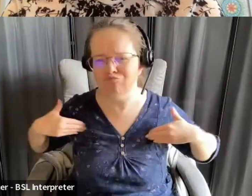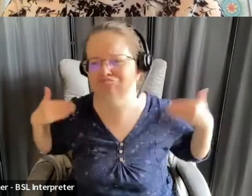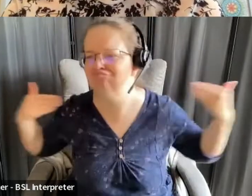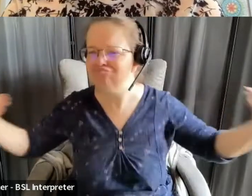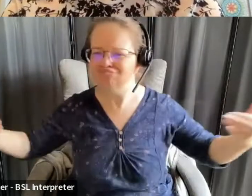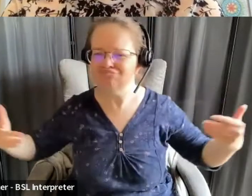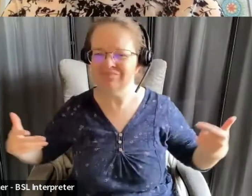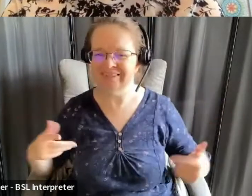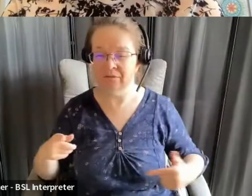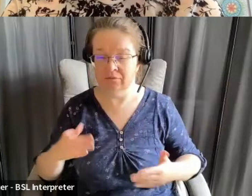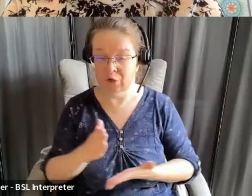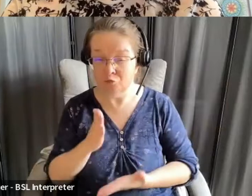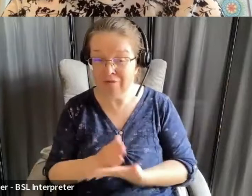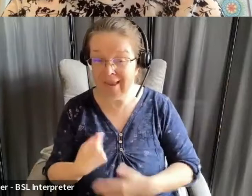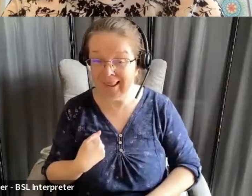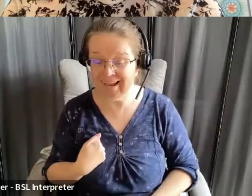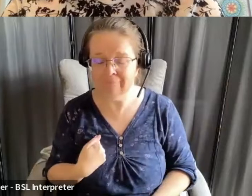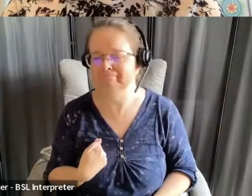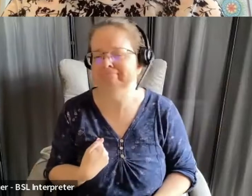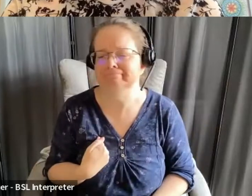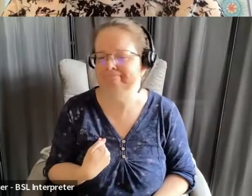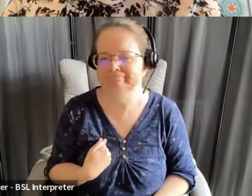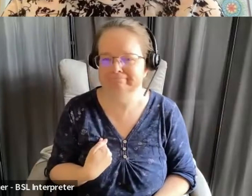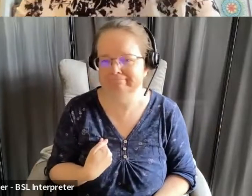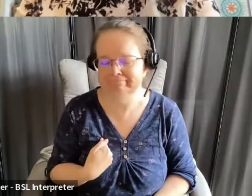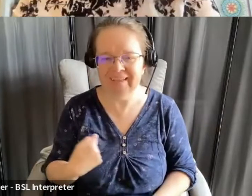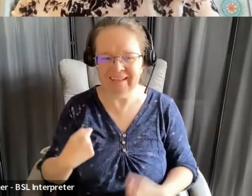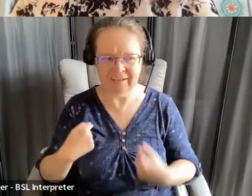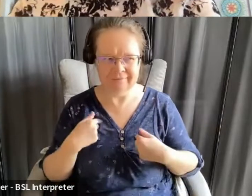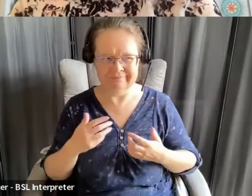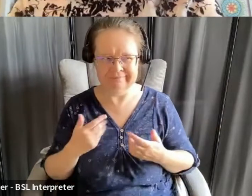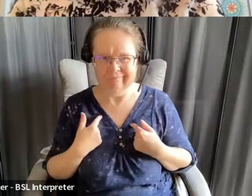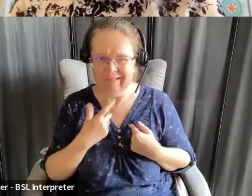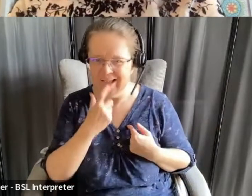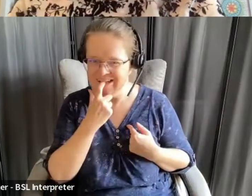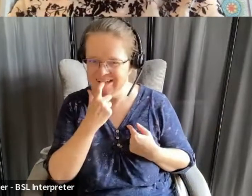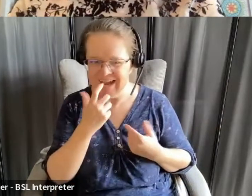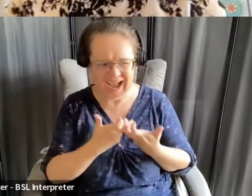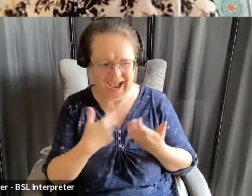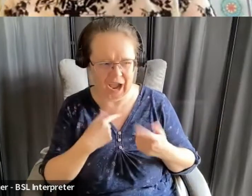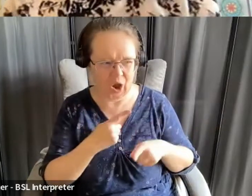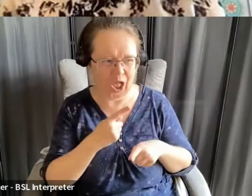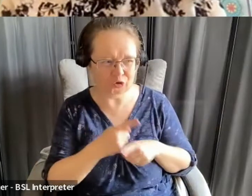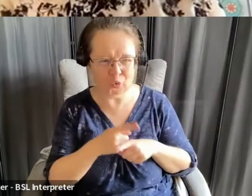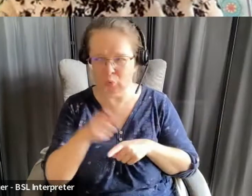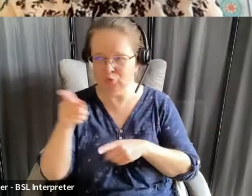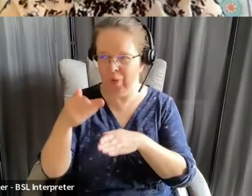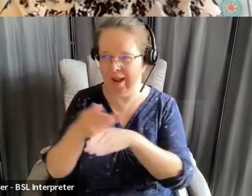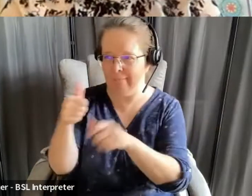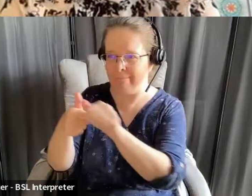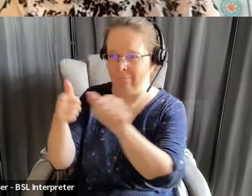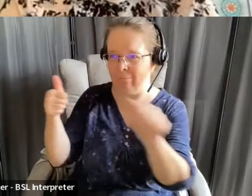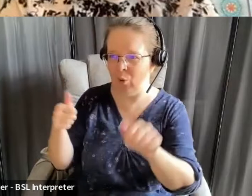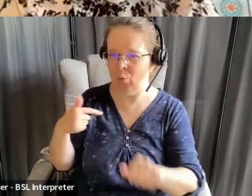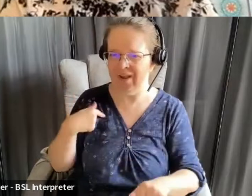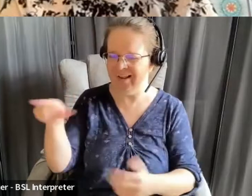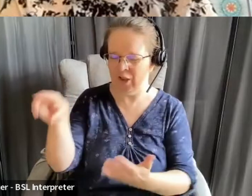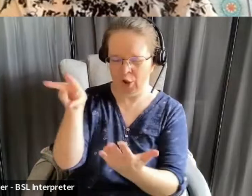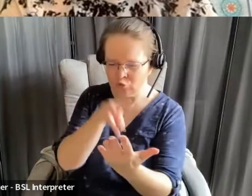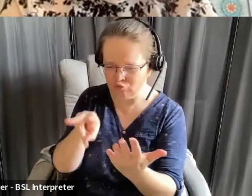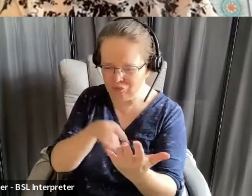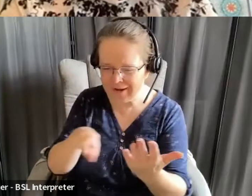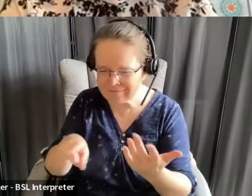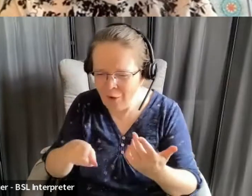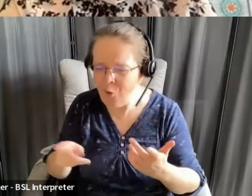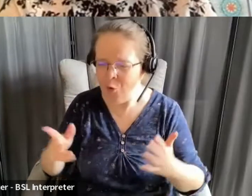it just wasn't me. So the thought of having to then talk to an employer and they read through and say, oh, so you're